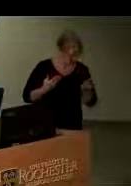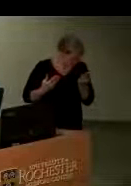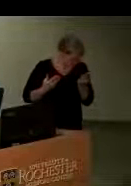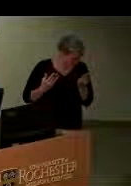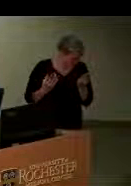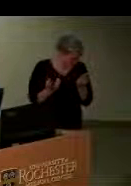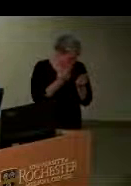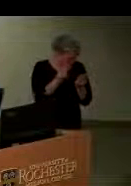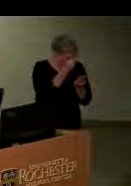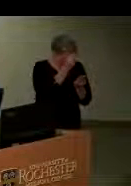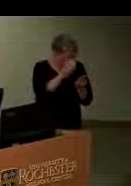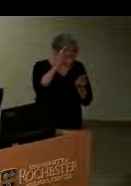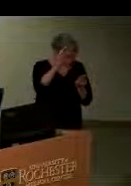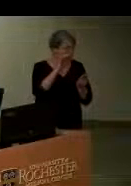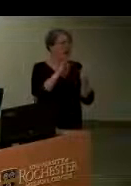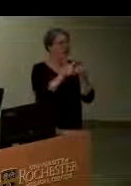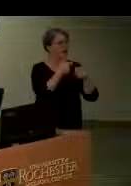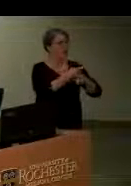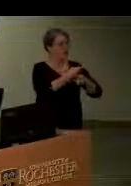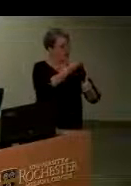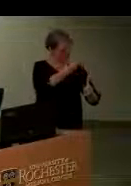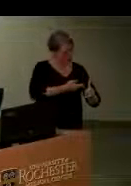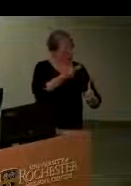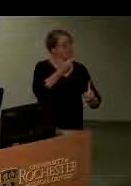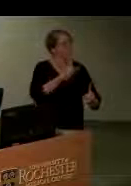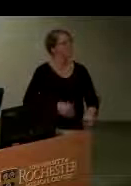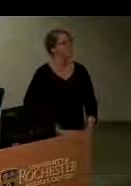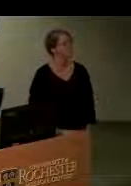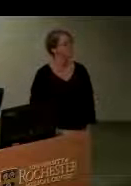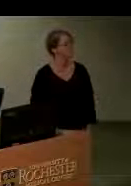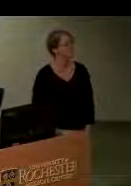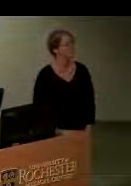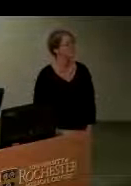in conceptualizing how to take care of this patient.